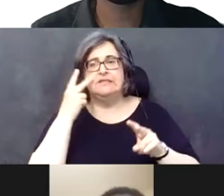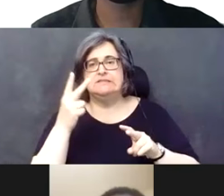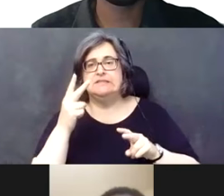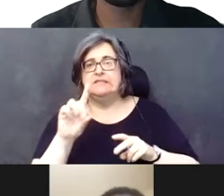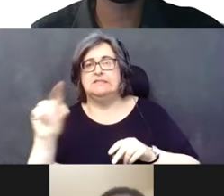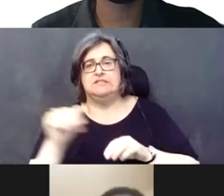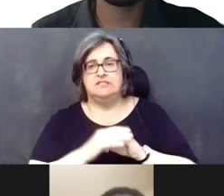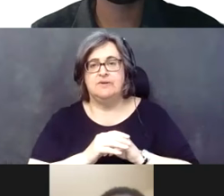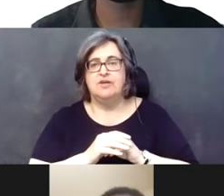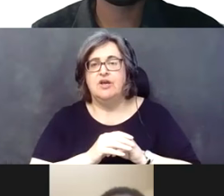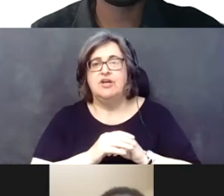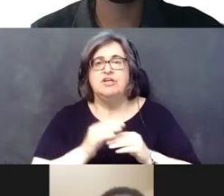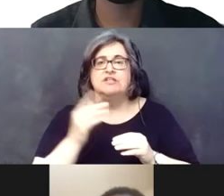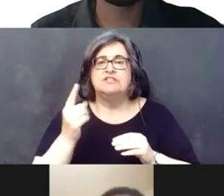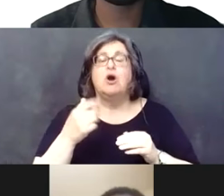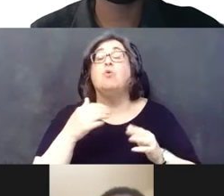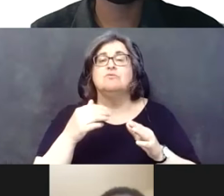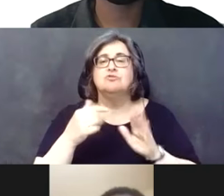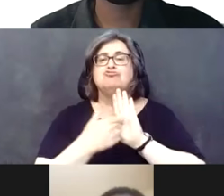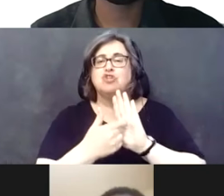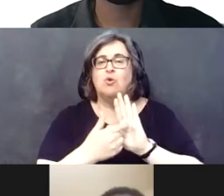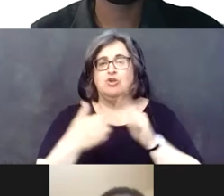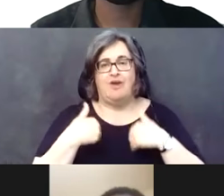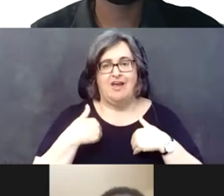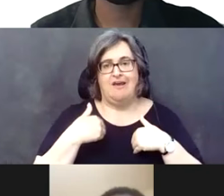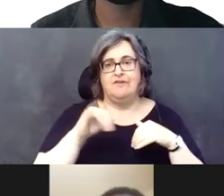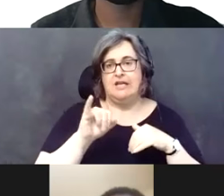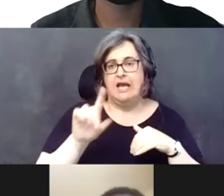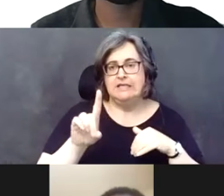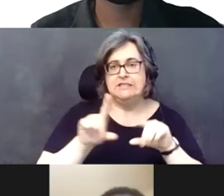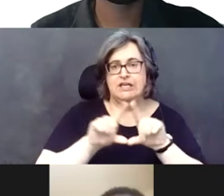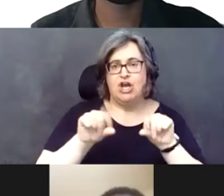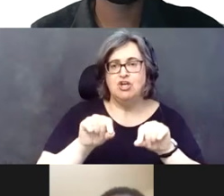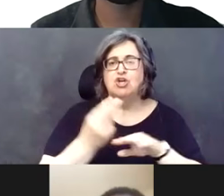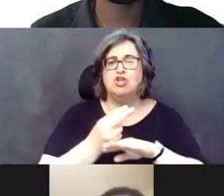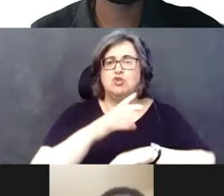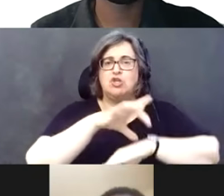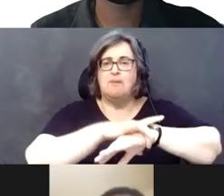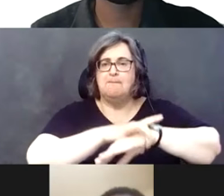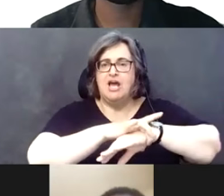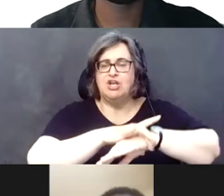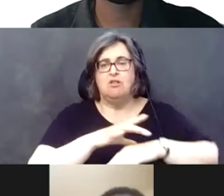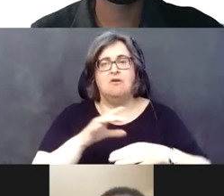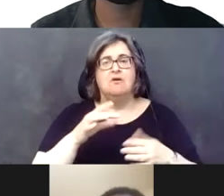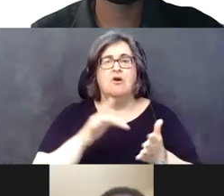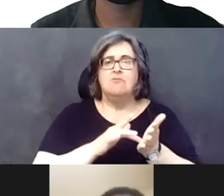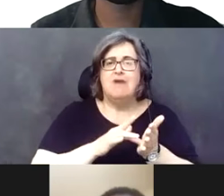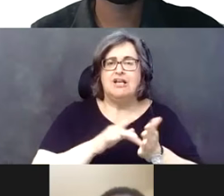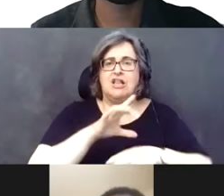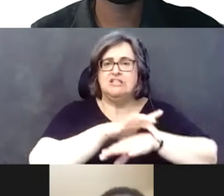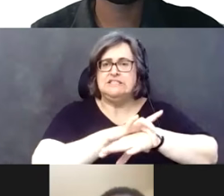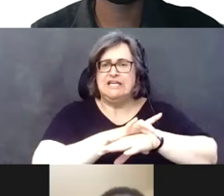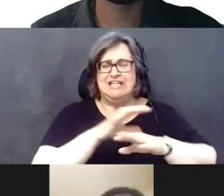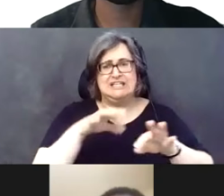like having an ID card or wearing a bracelet or some kind of medical tag that basically explains that you